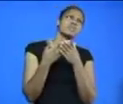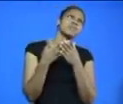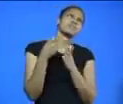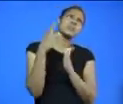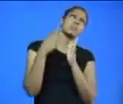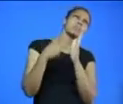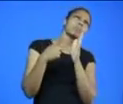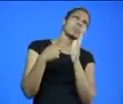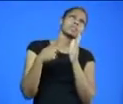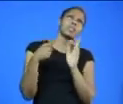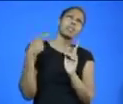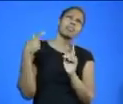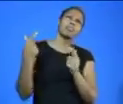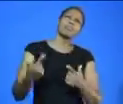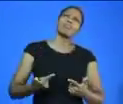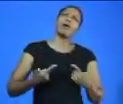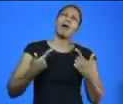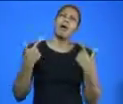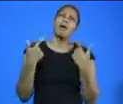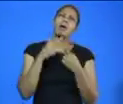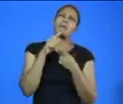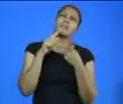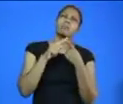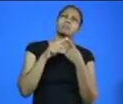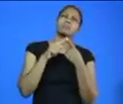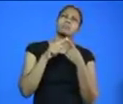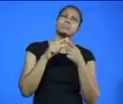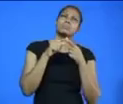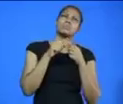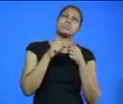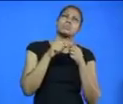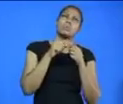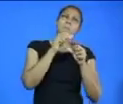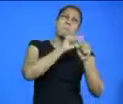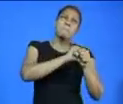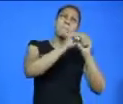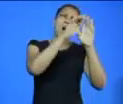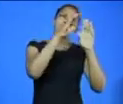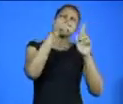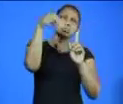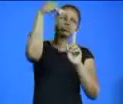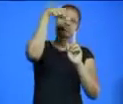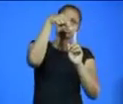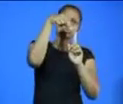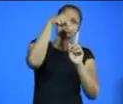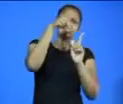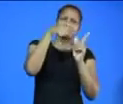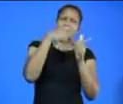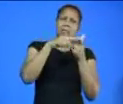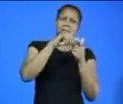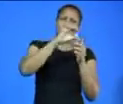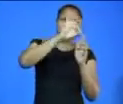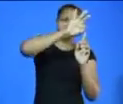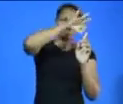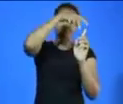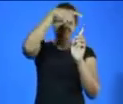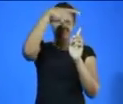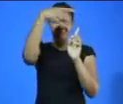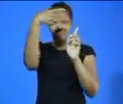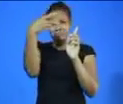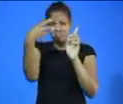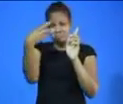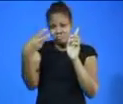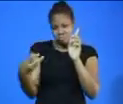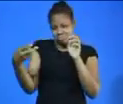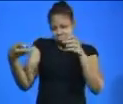plunge from the mountaintop to the valley? Have you ever been there